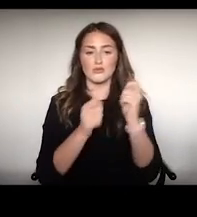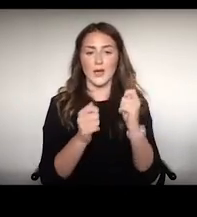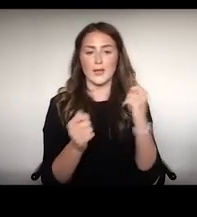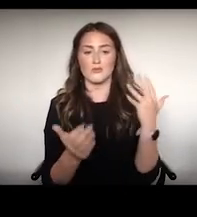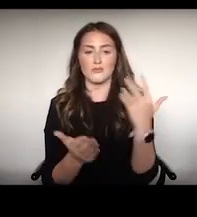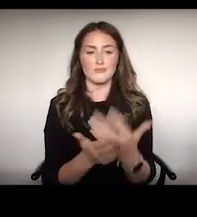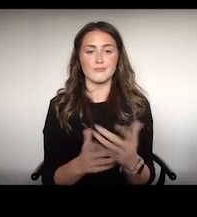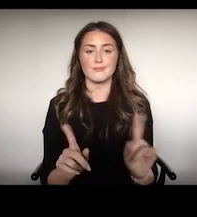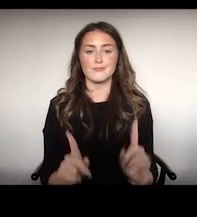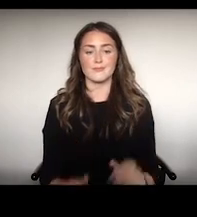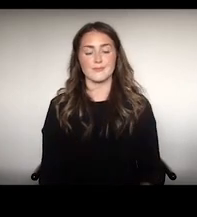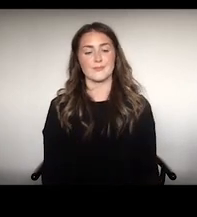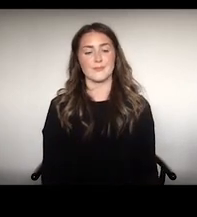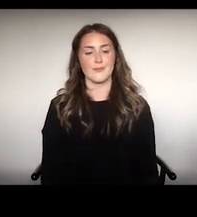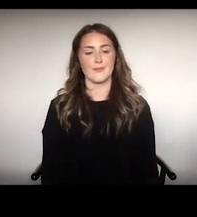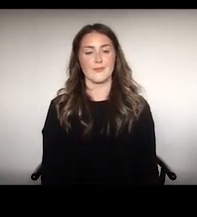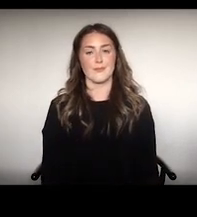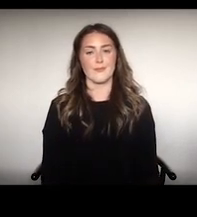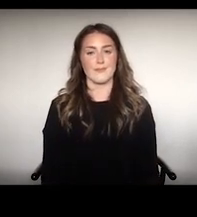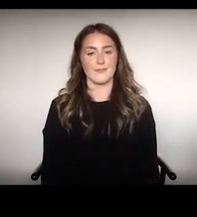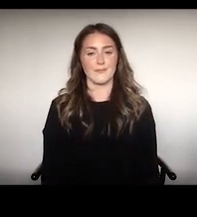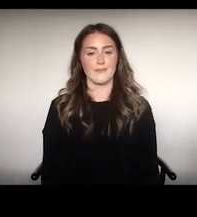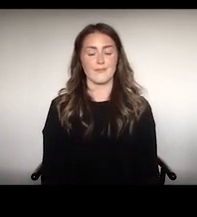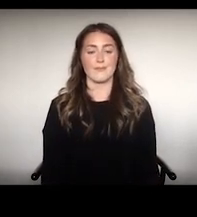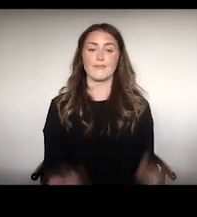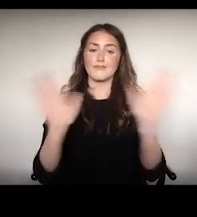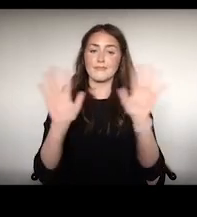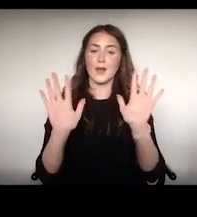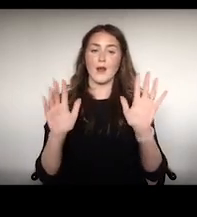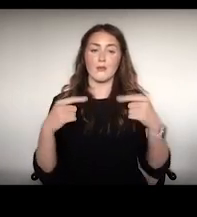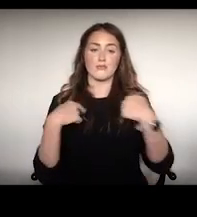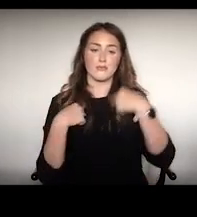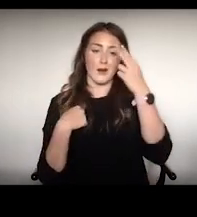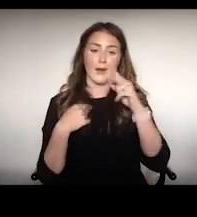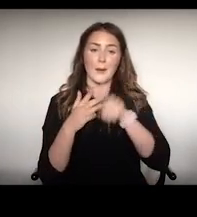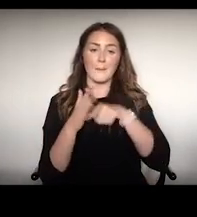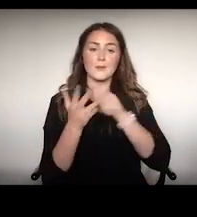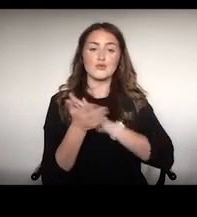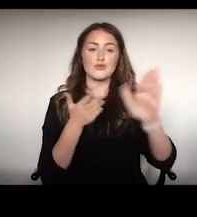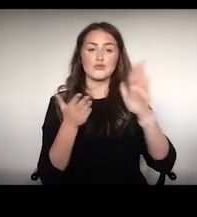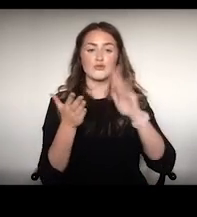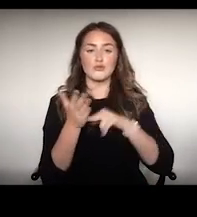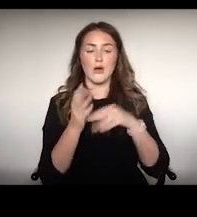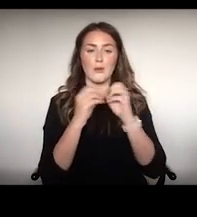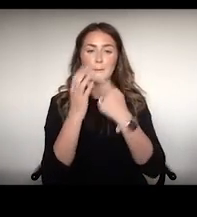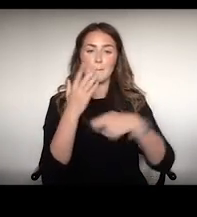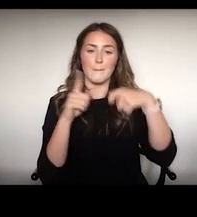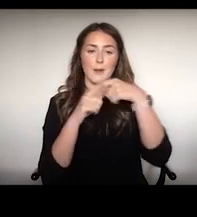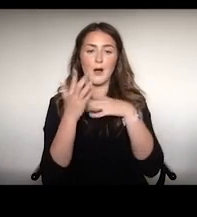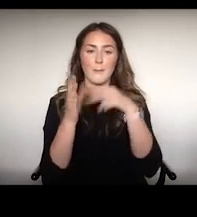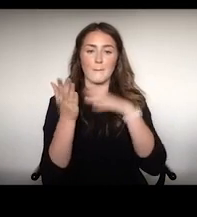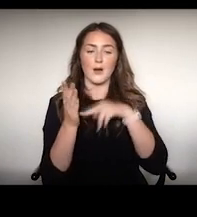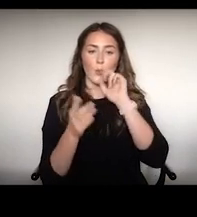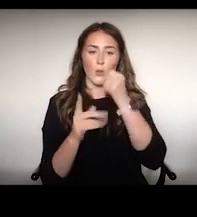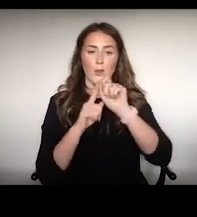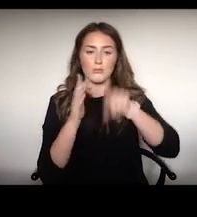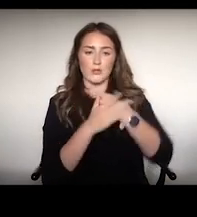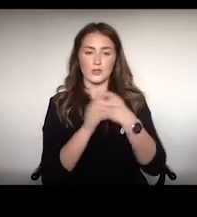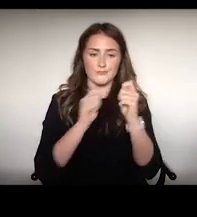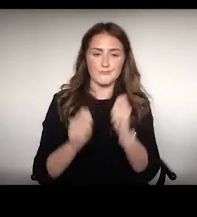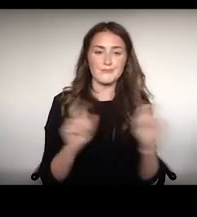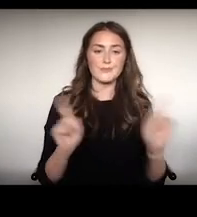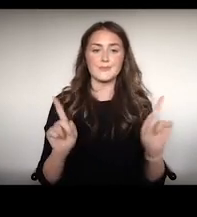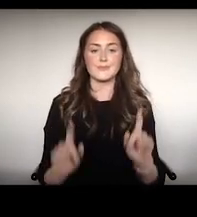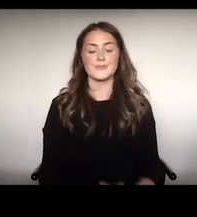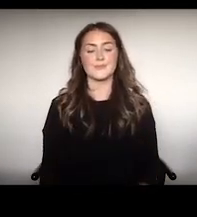now hand over to John to talk you through some of the recent changes. Hello, I'm John Barkman. I'm going to